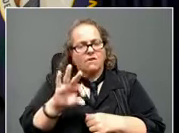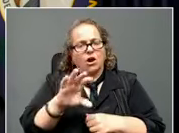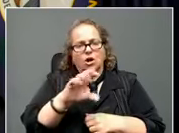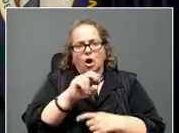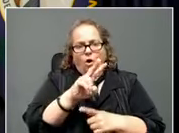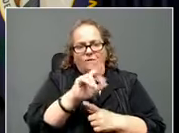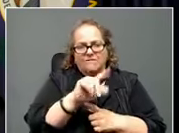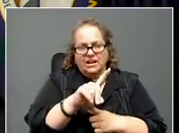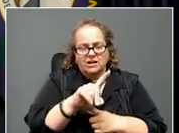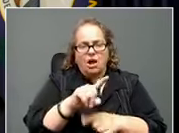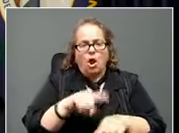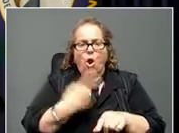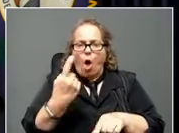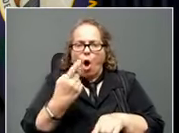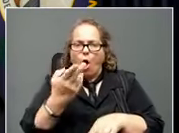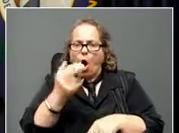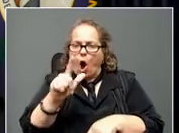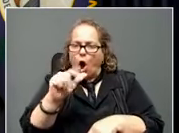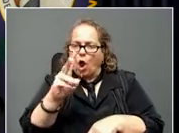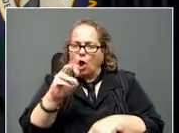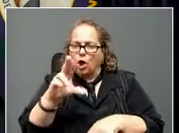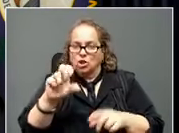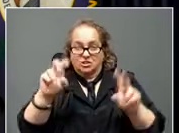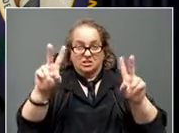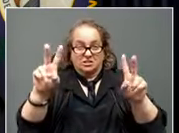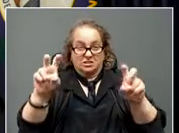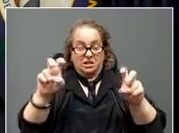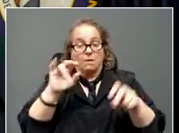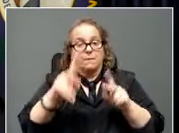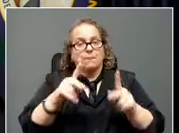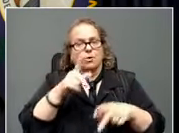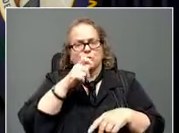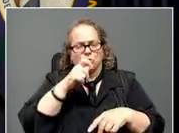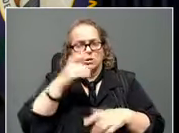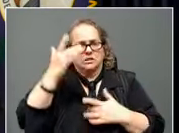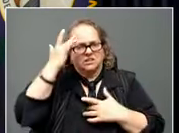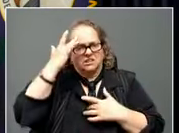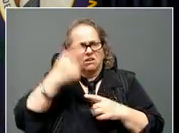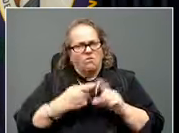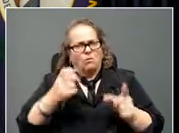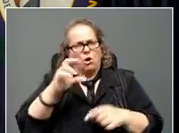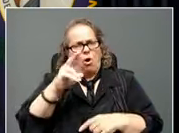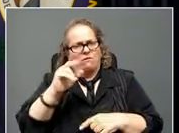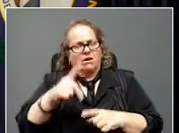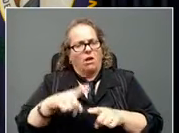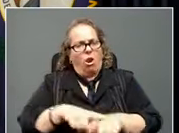And will there be any funding available for those patients who are uninsured? Thank you.